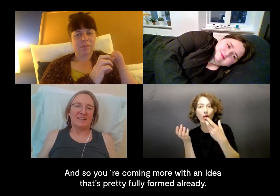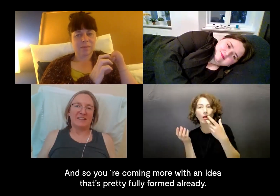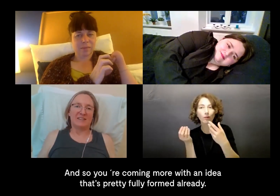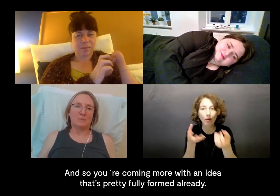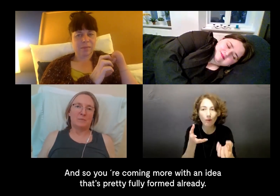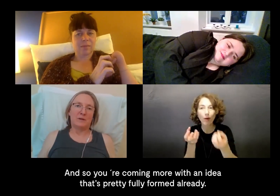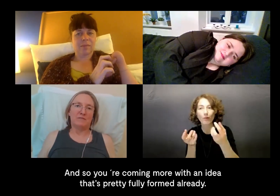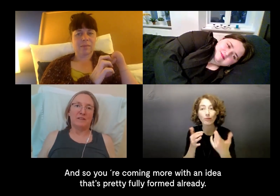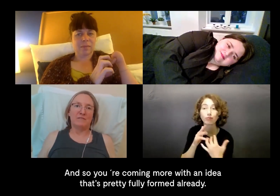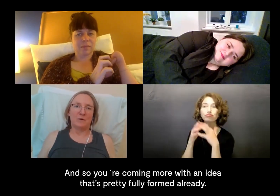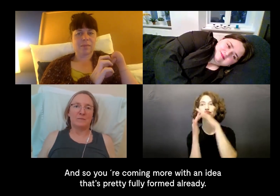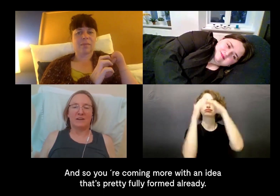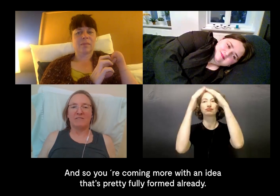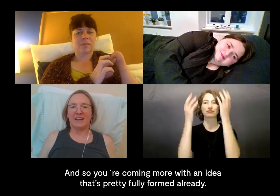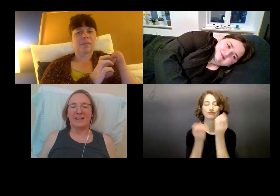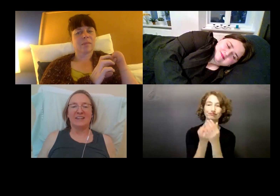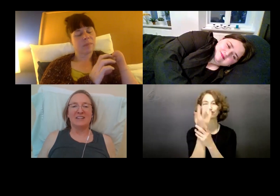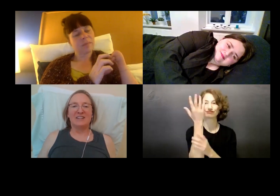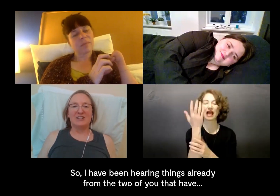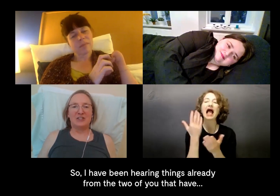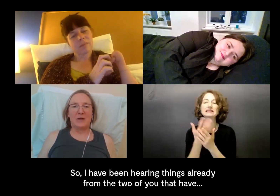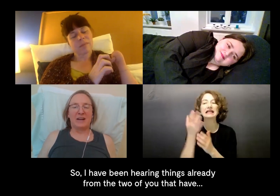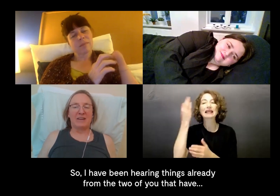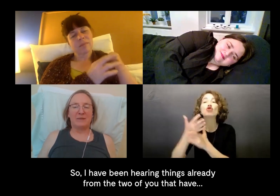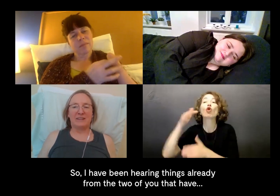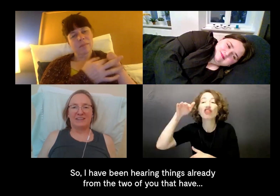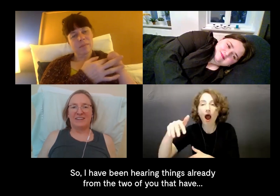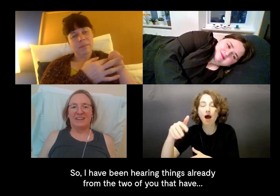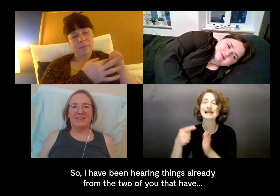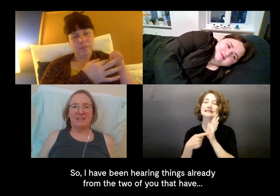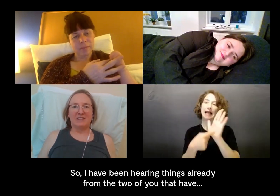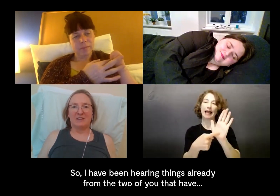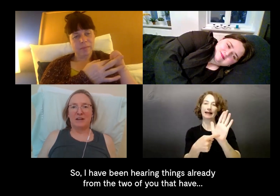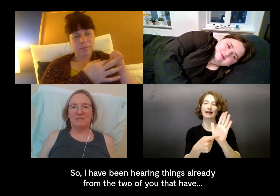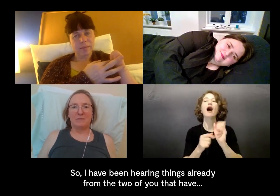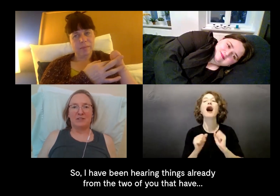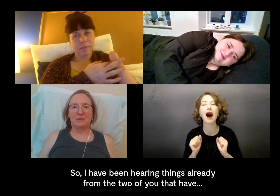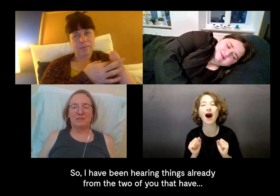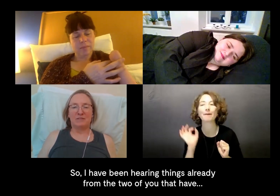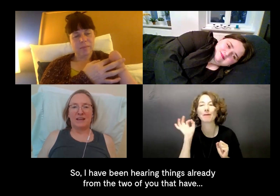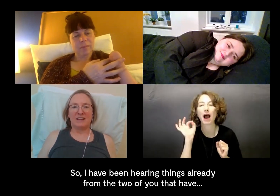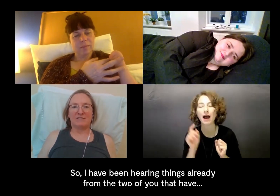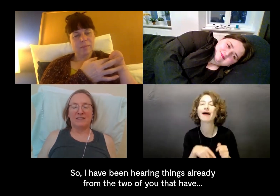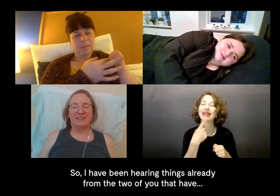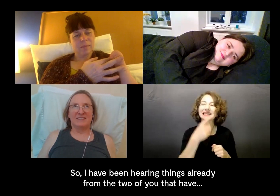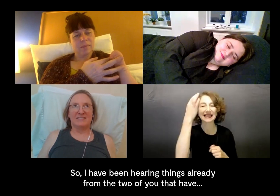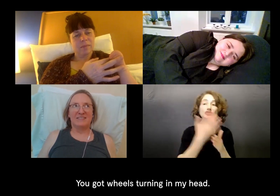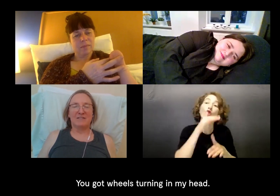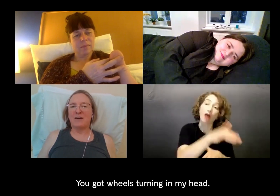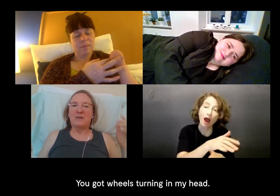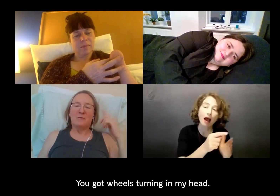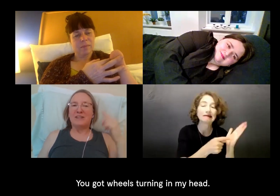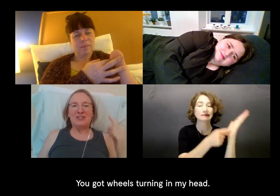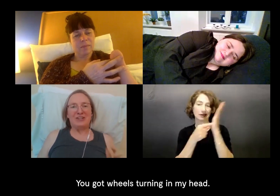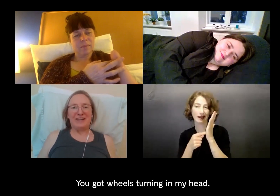an idea that's pretty fully formed already. So I've been hearing things already from the two of you that have,